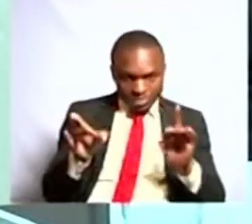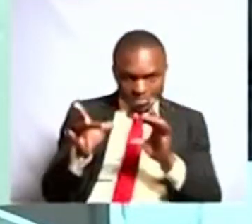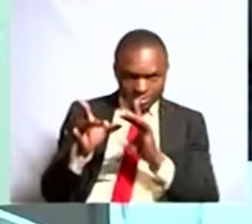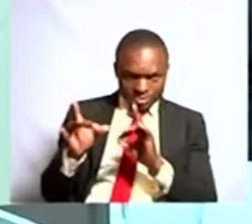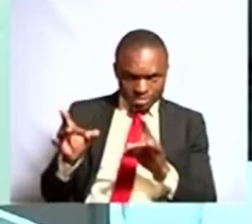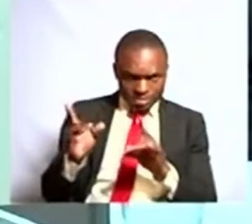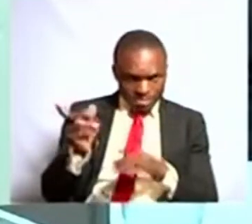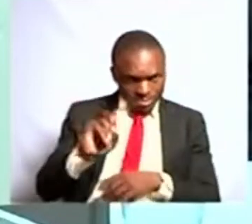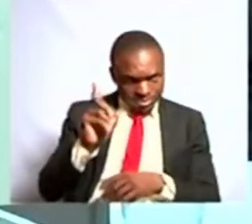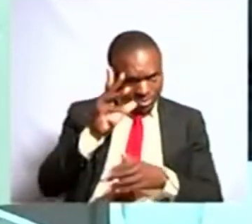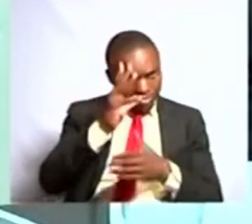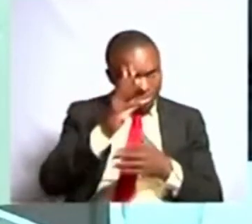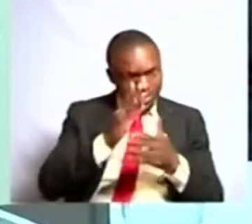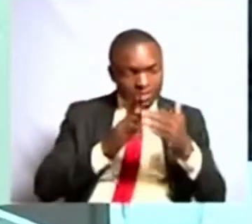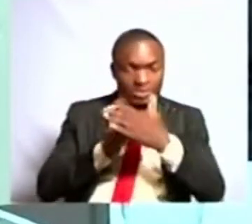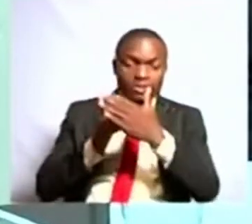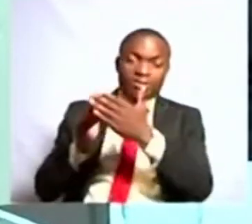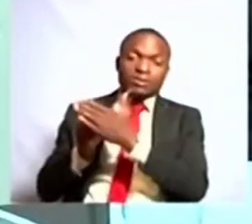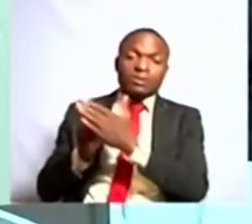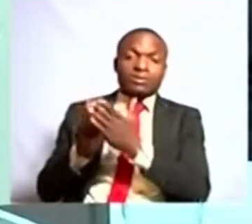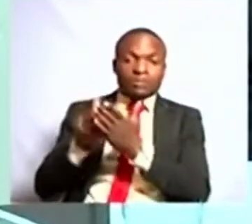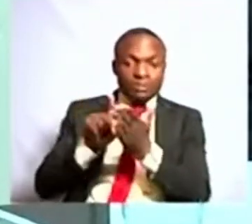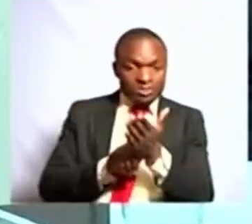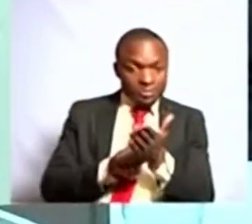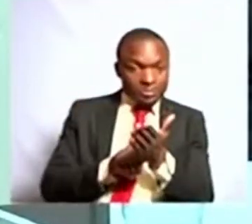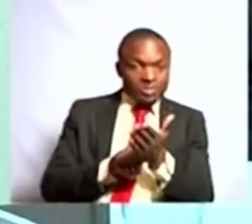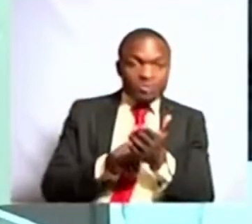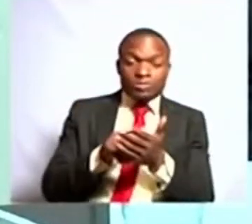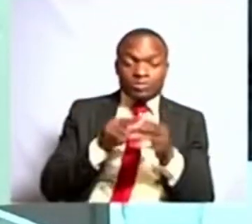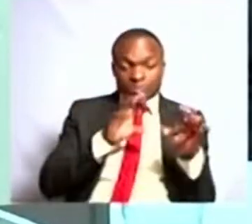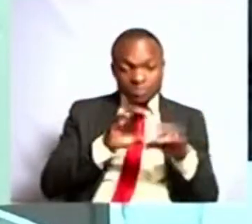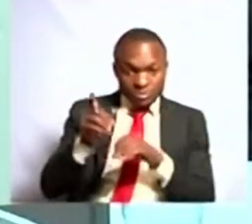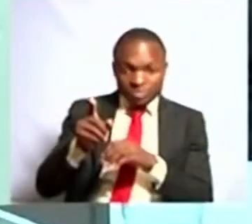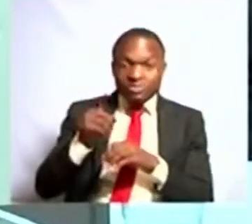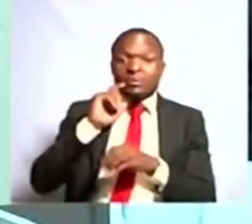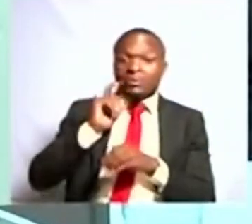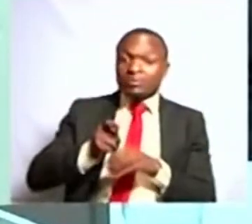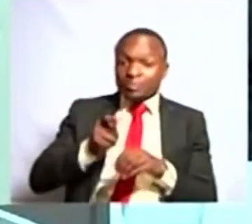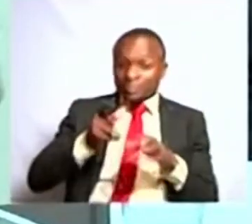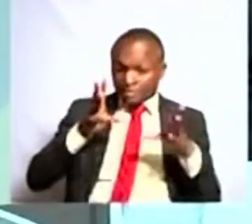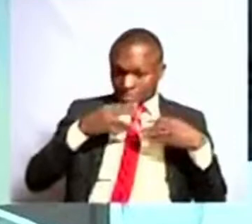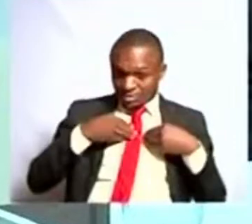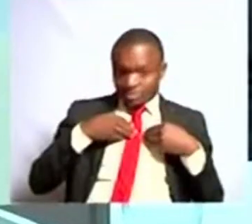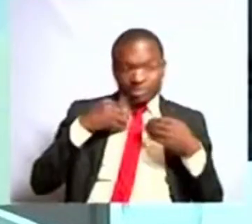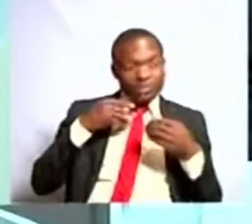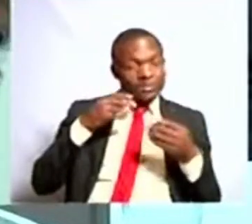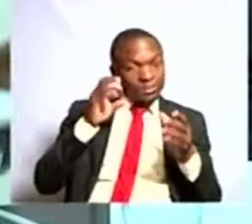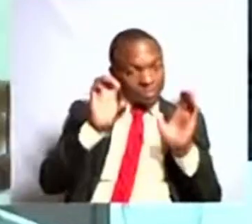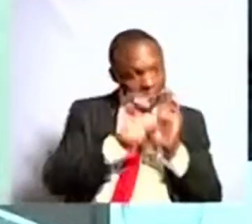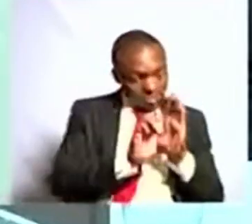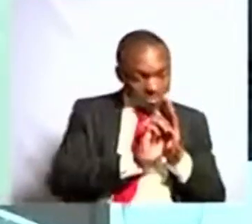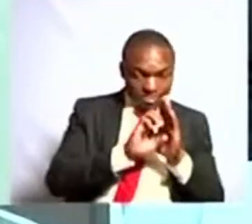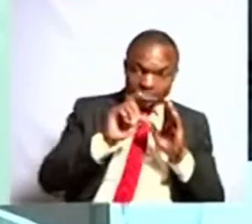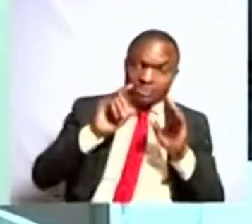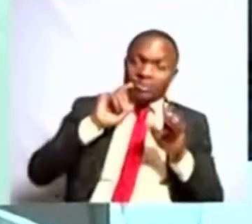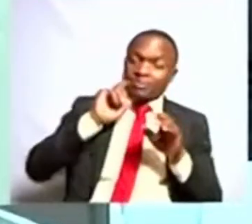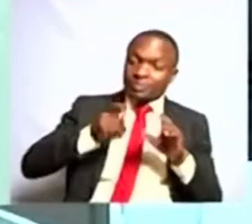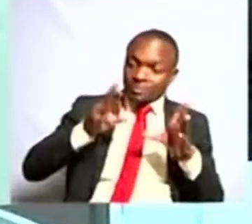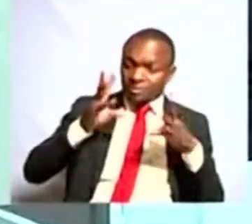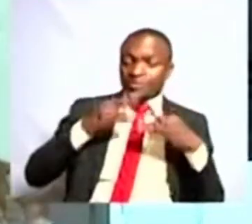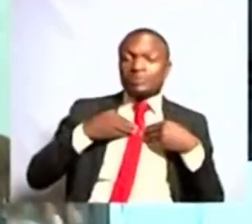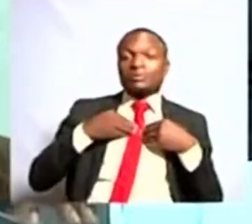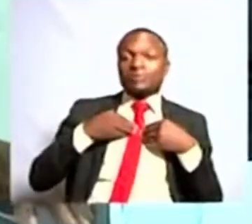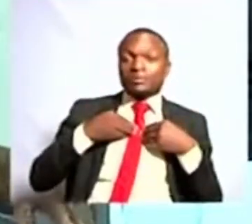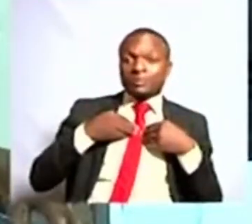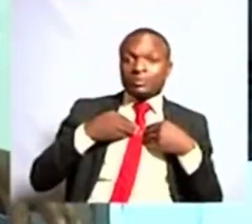regulations sometimes were flouted. We did that, I must admit. And this is one example that I must admit